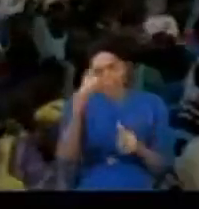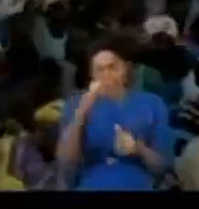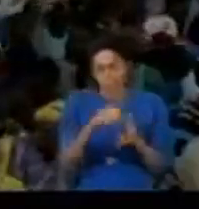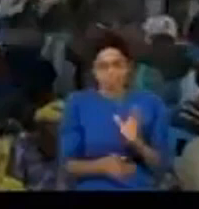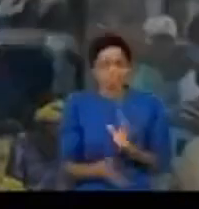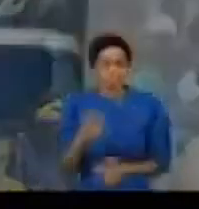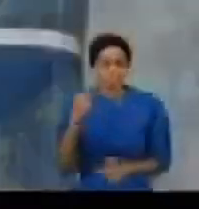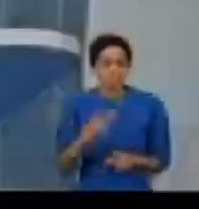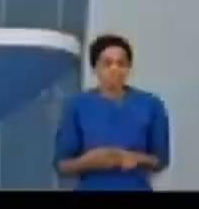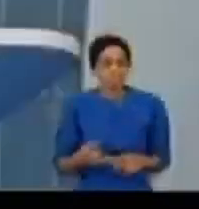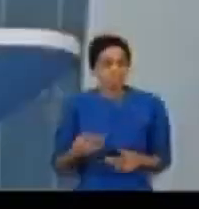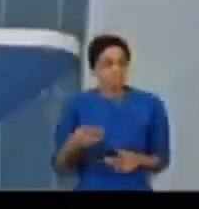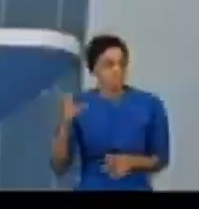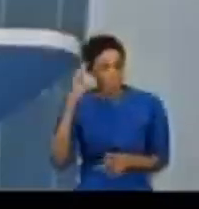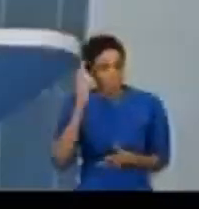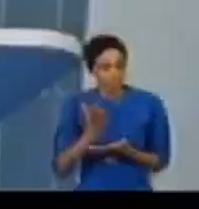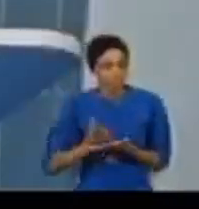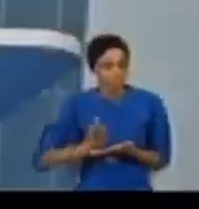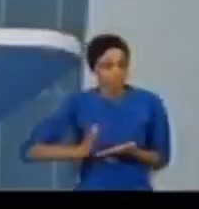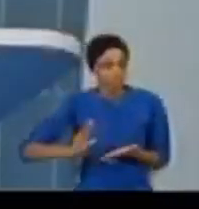Listen to a few testimonies now.